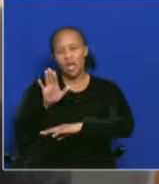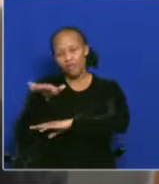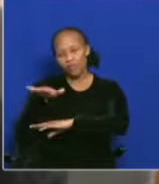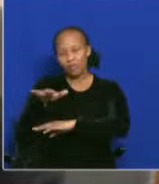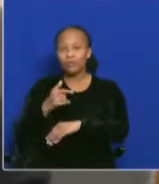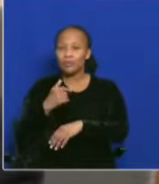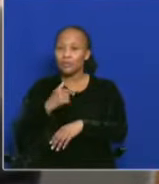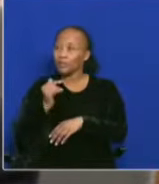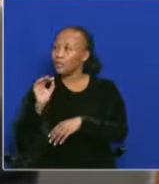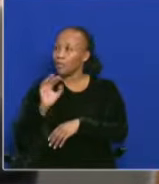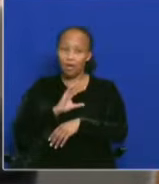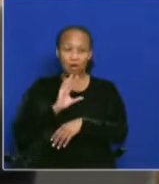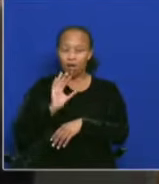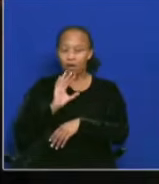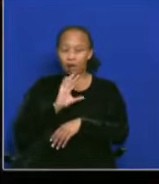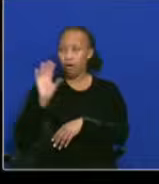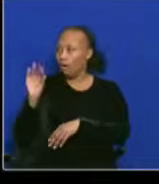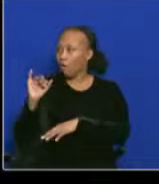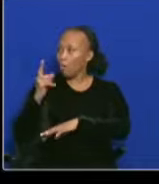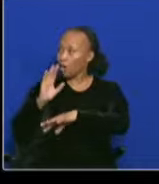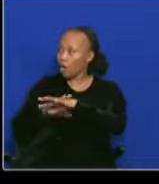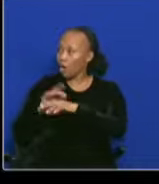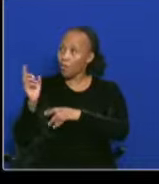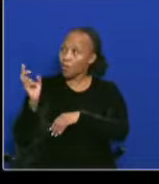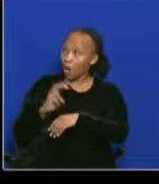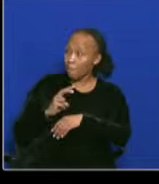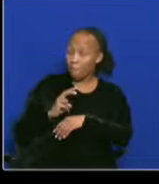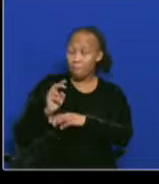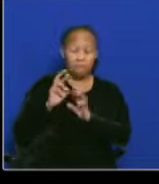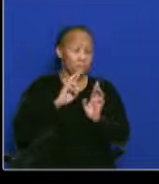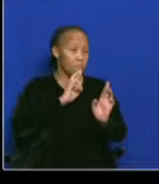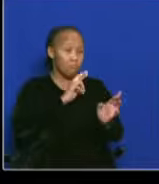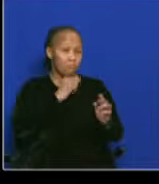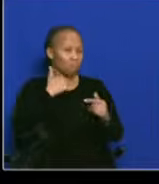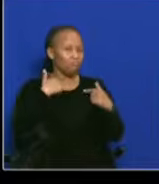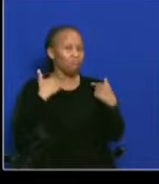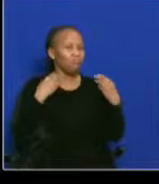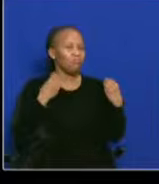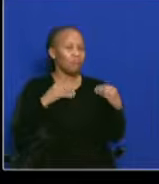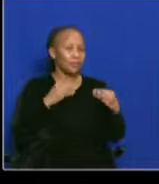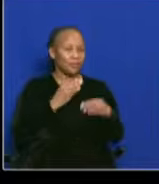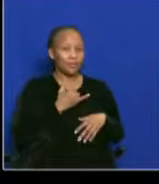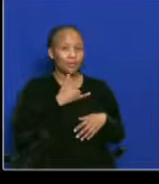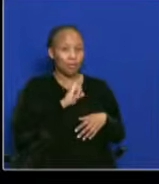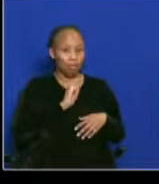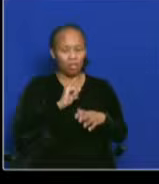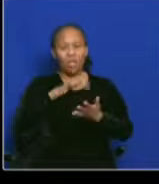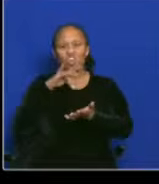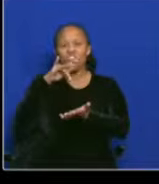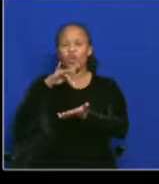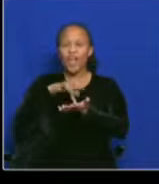Khan responds, still busy, and gives his location.